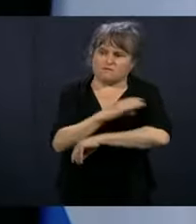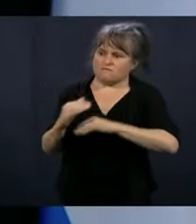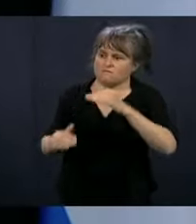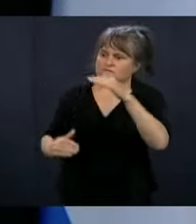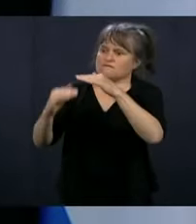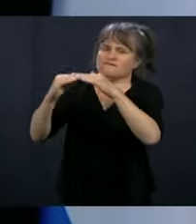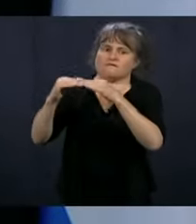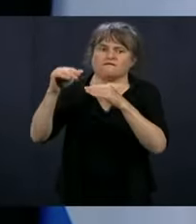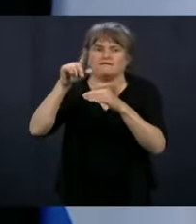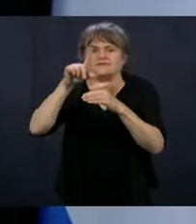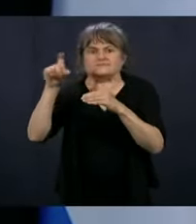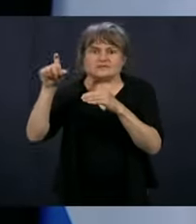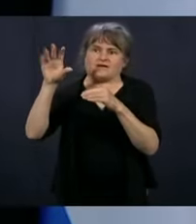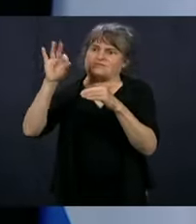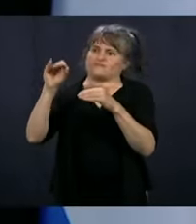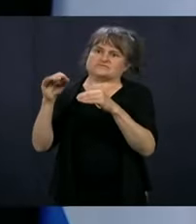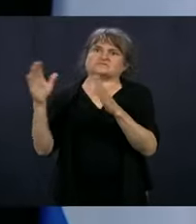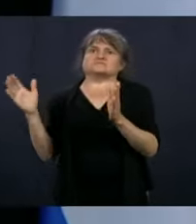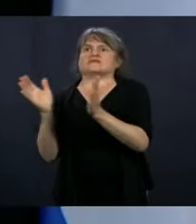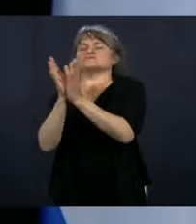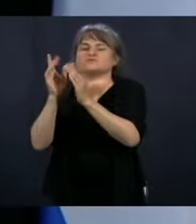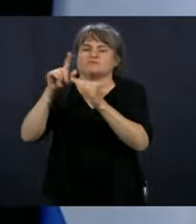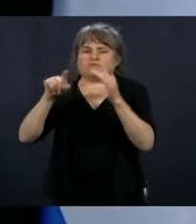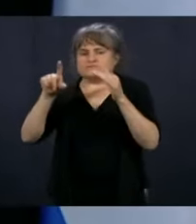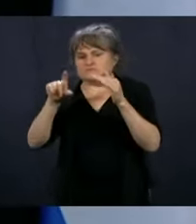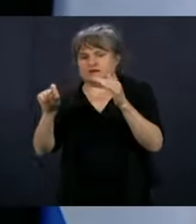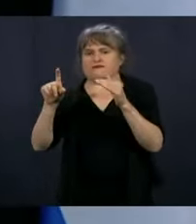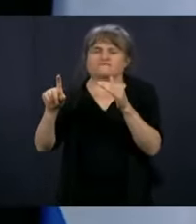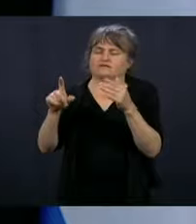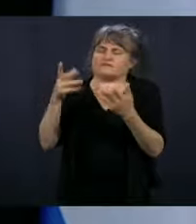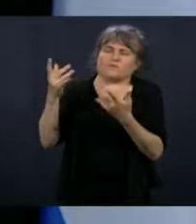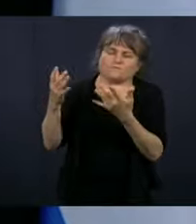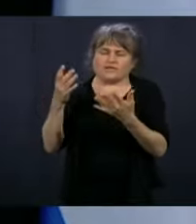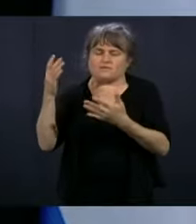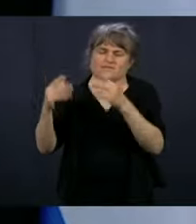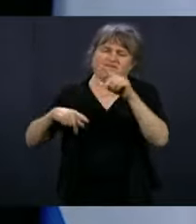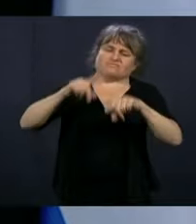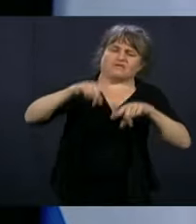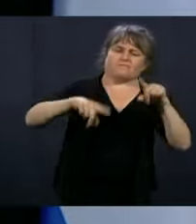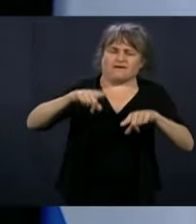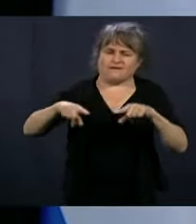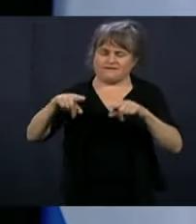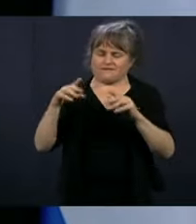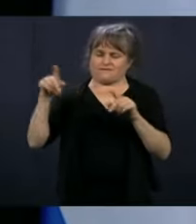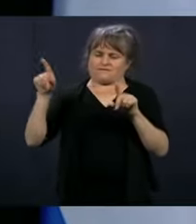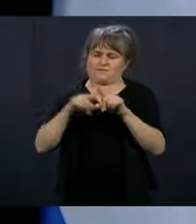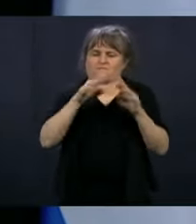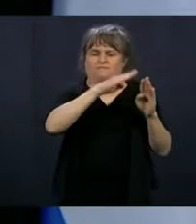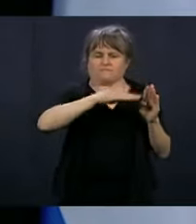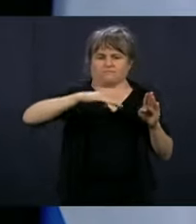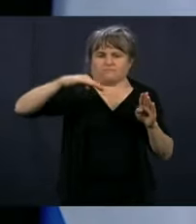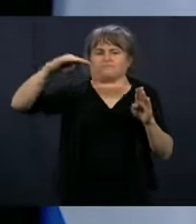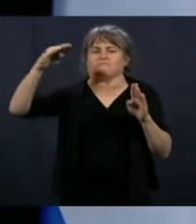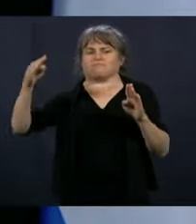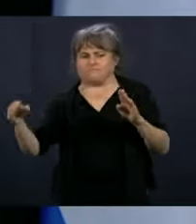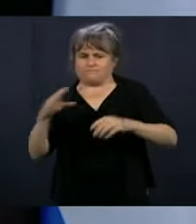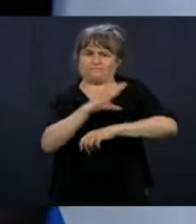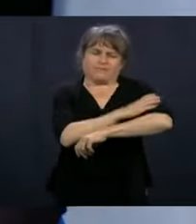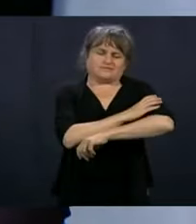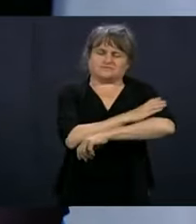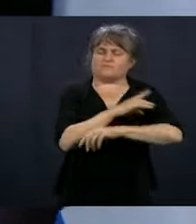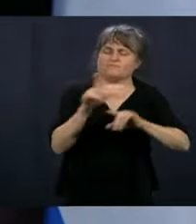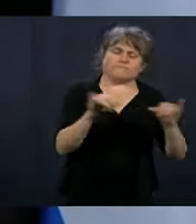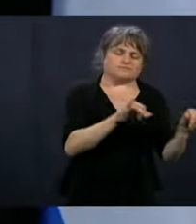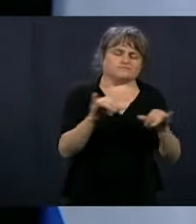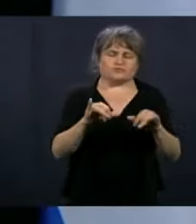over 80. It's a curve, often, in terms of protection. And I would tell you that we're acting with prudence, knowing very well that when we say 2 meters, and now I'm